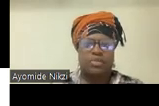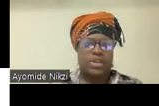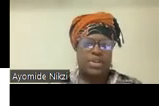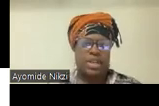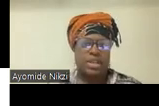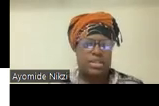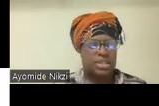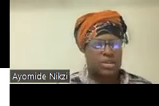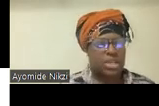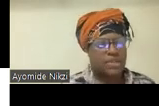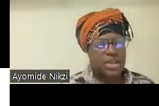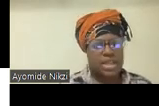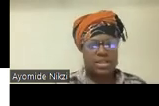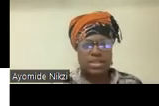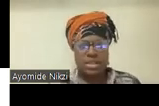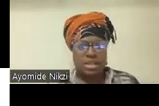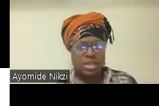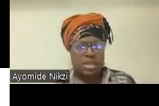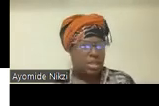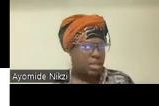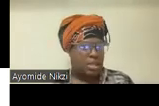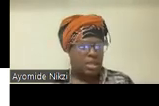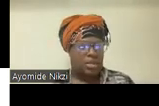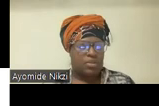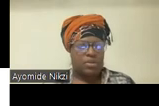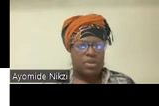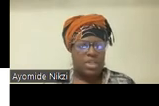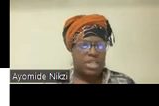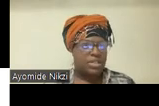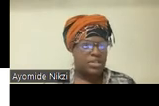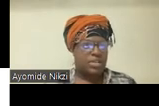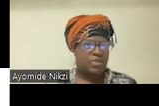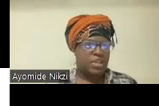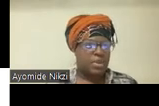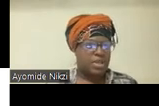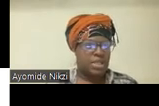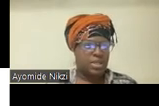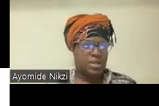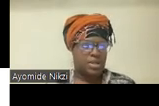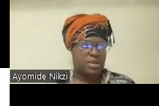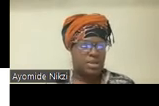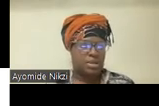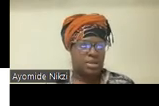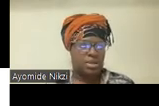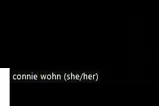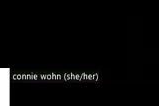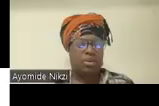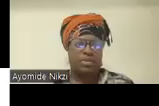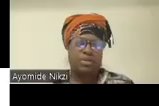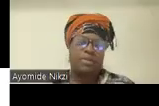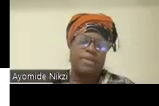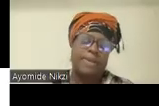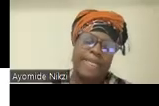see waving hands. I see nodding of heads. And with Connie, is there a thumbs up? So